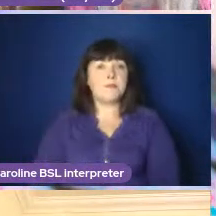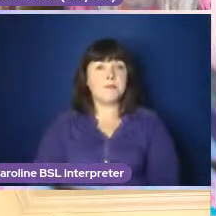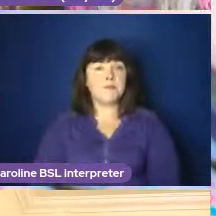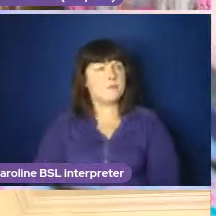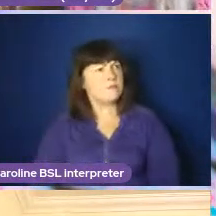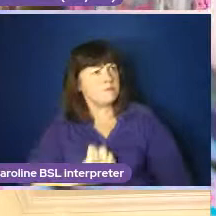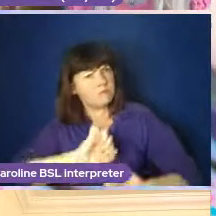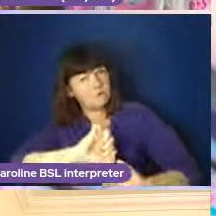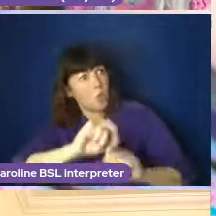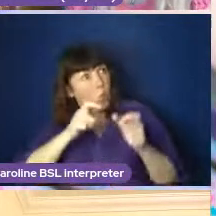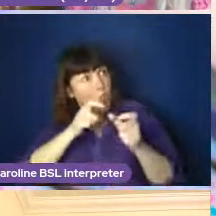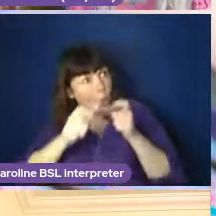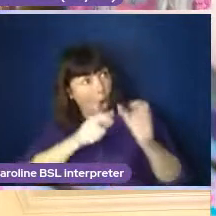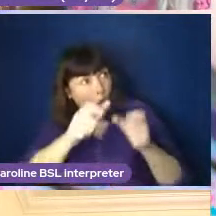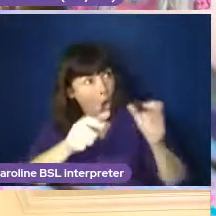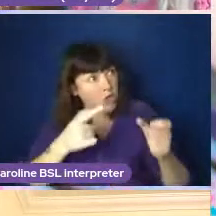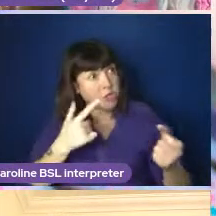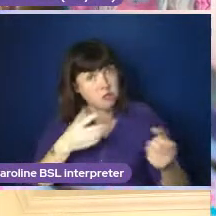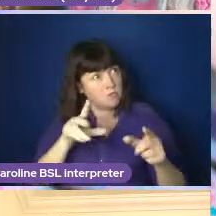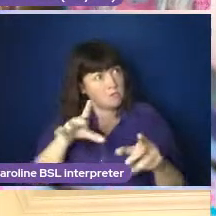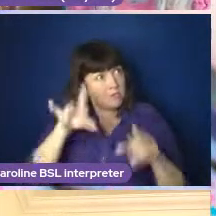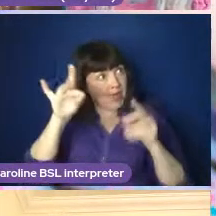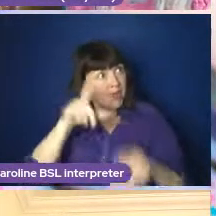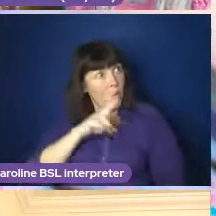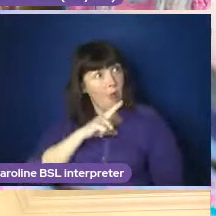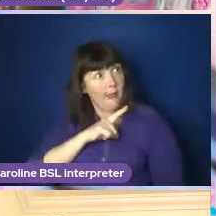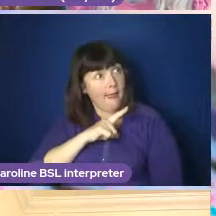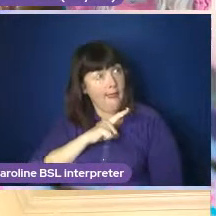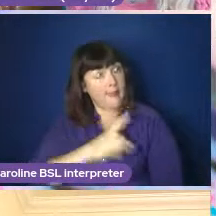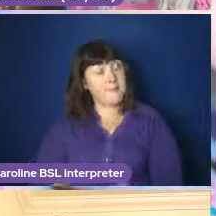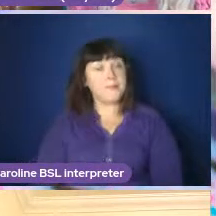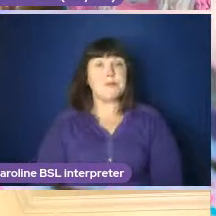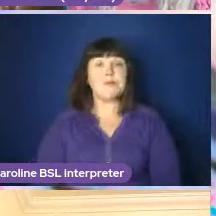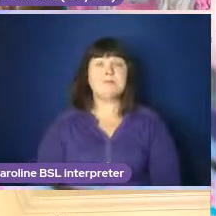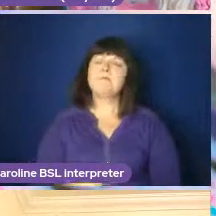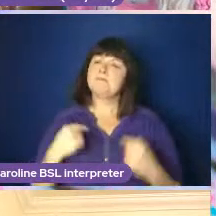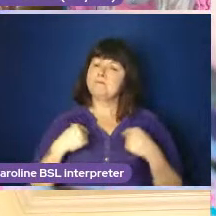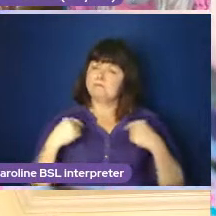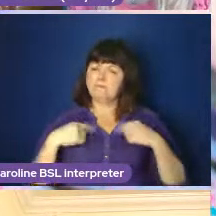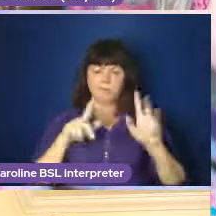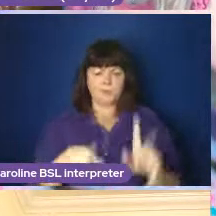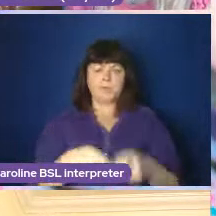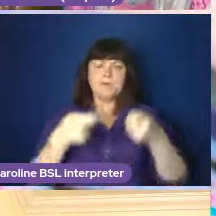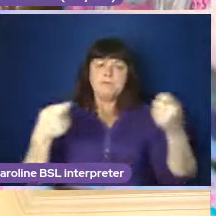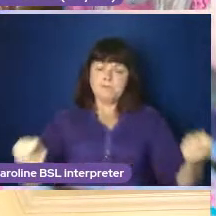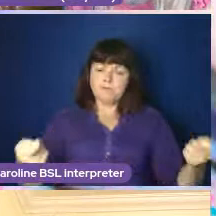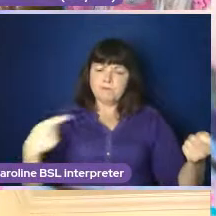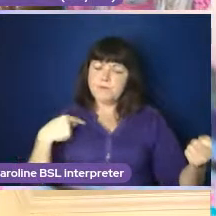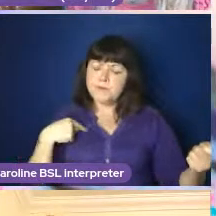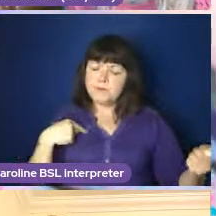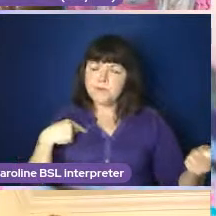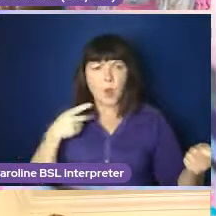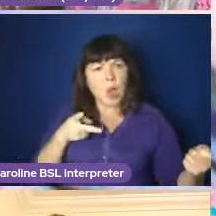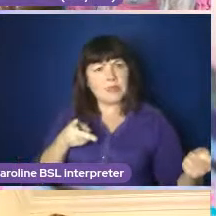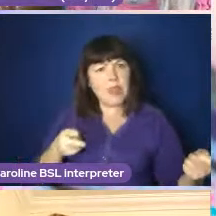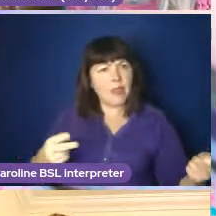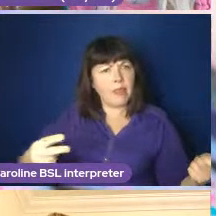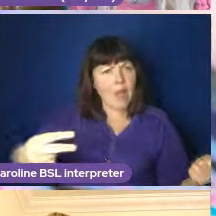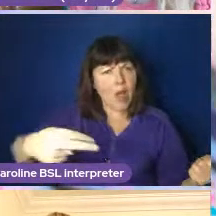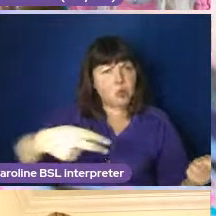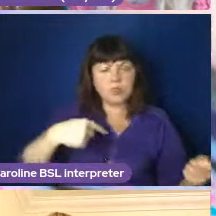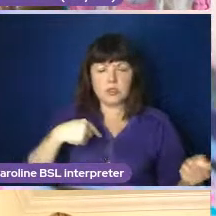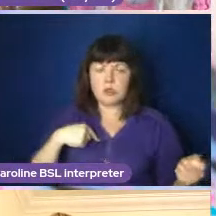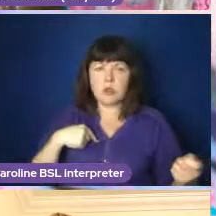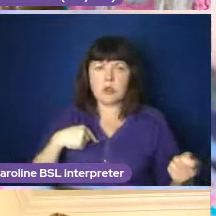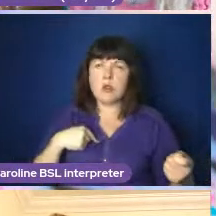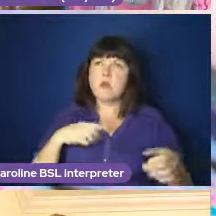particularly stand out? When I was cutting them out, I found that really, really relaxing,